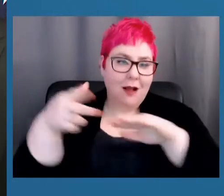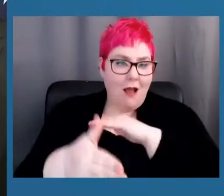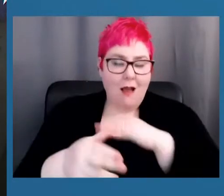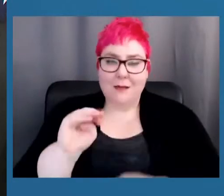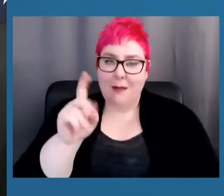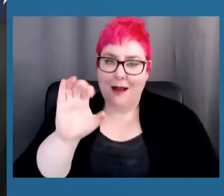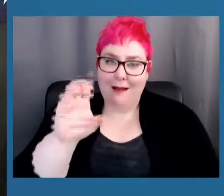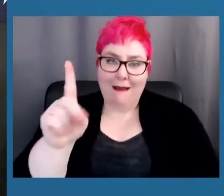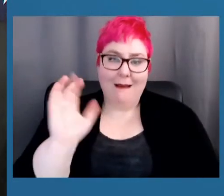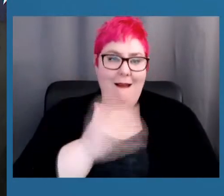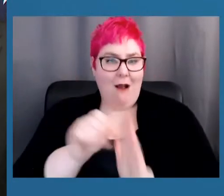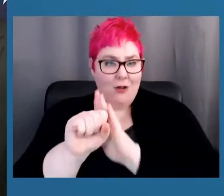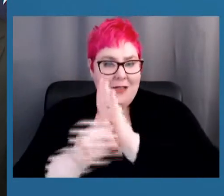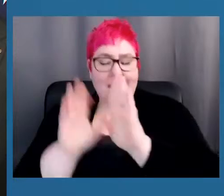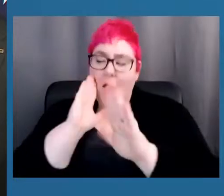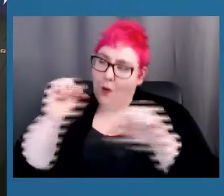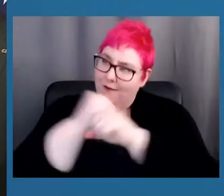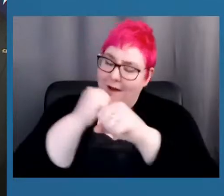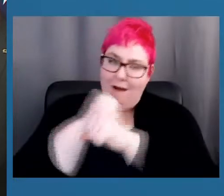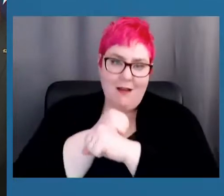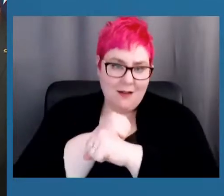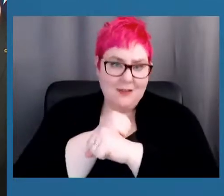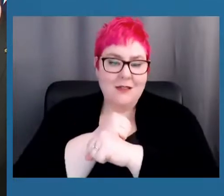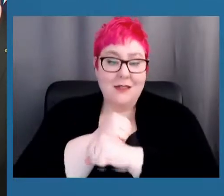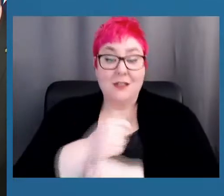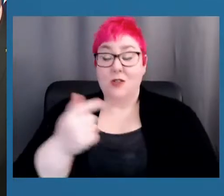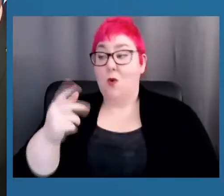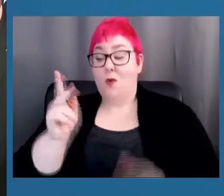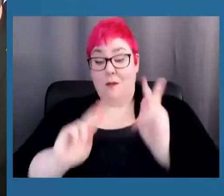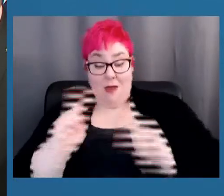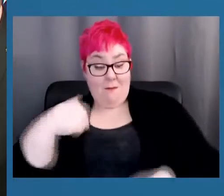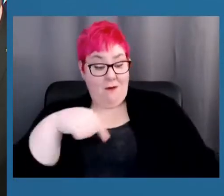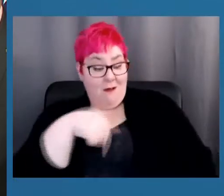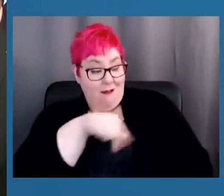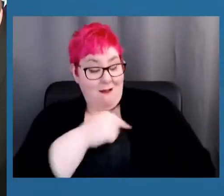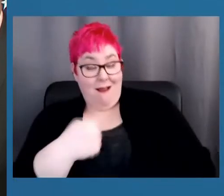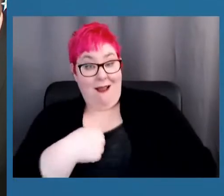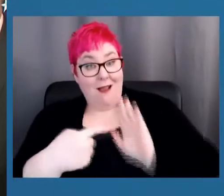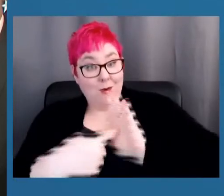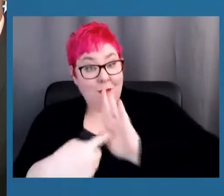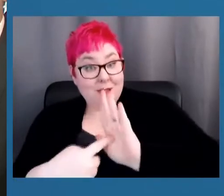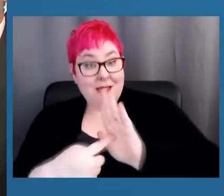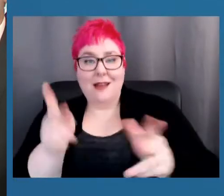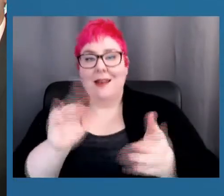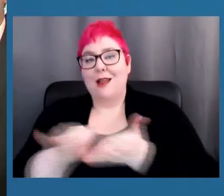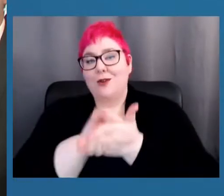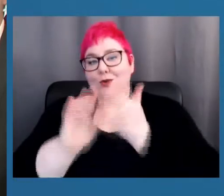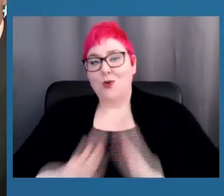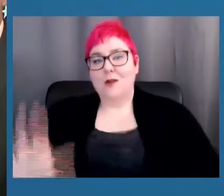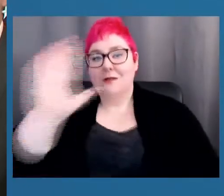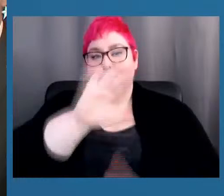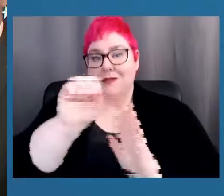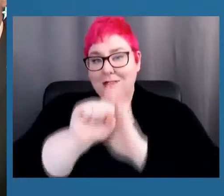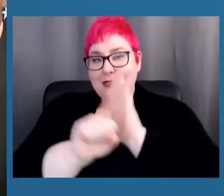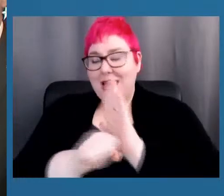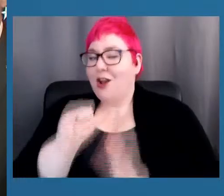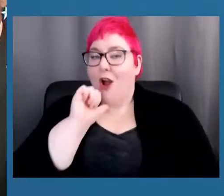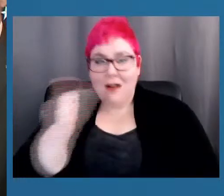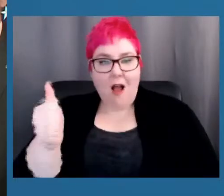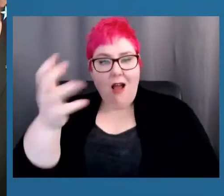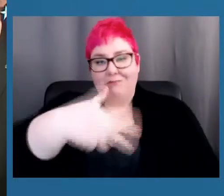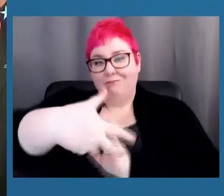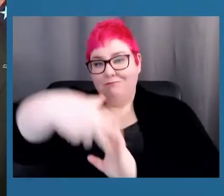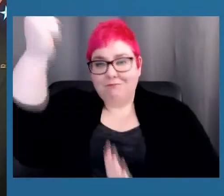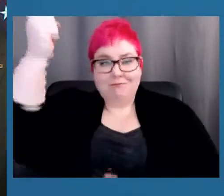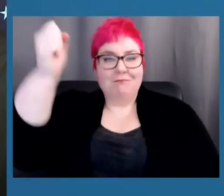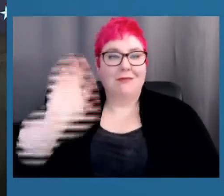to fight against it so that those I represent and New Yorkers all across our state are not stripped of the crucial